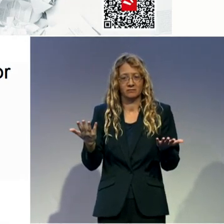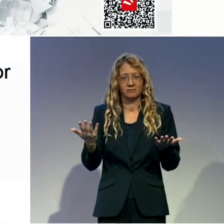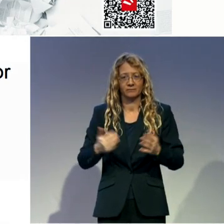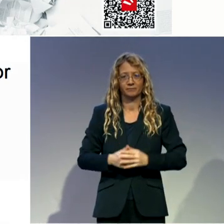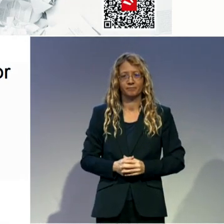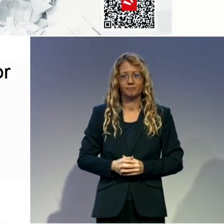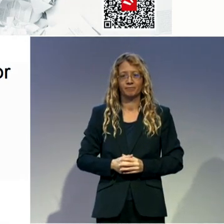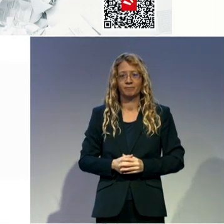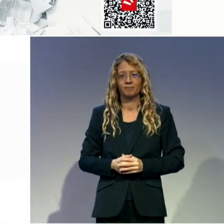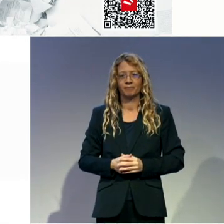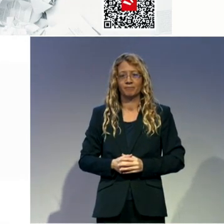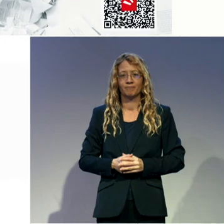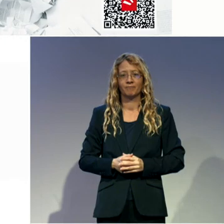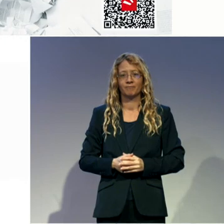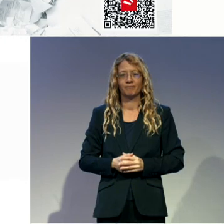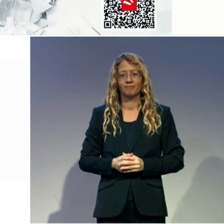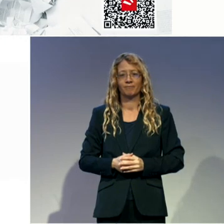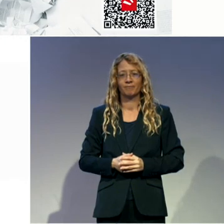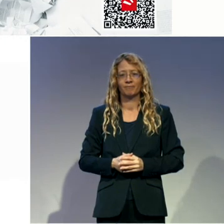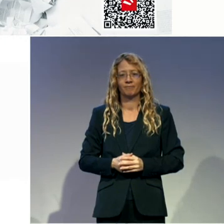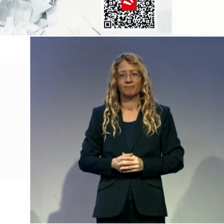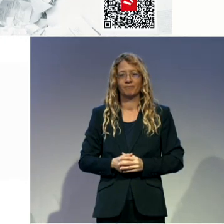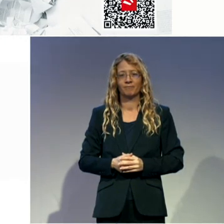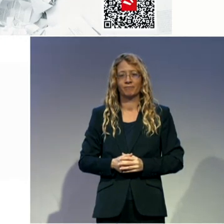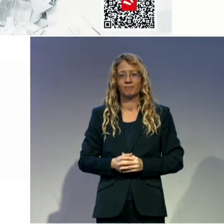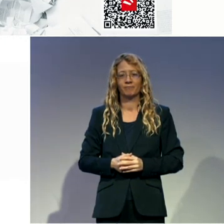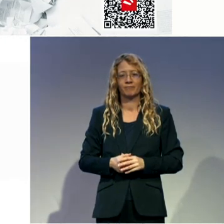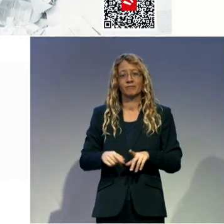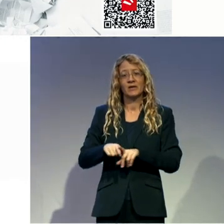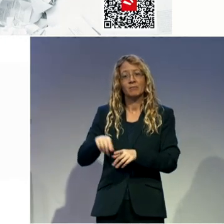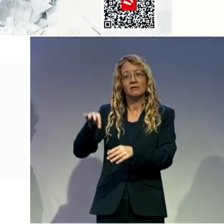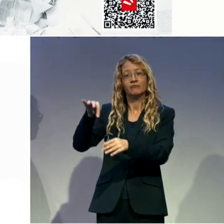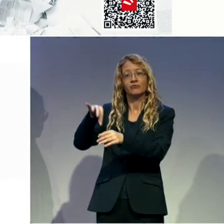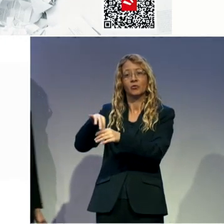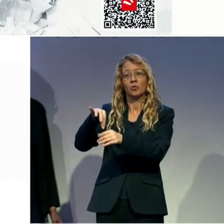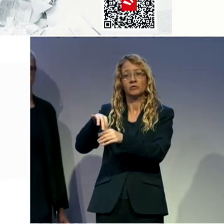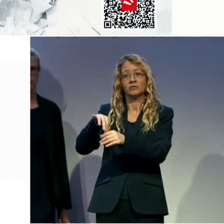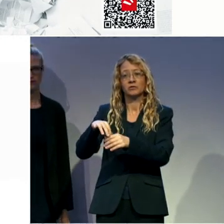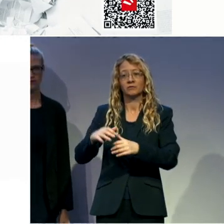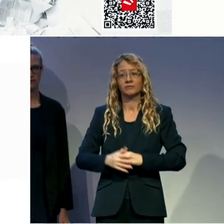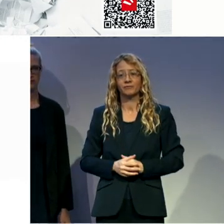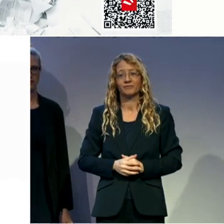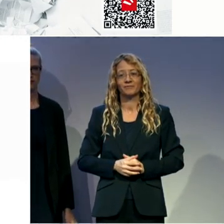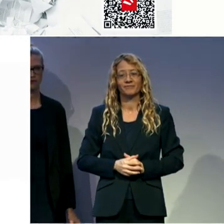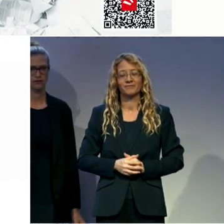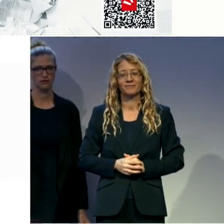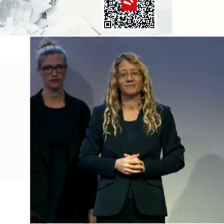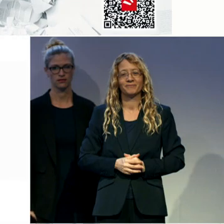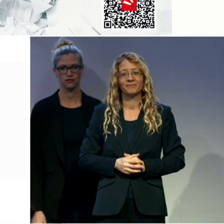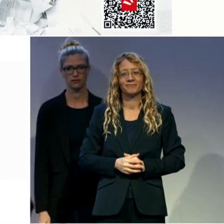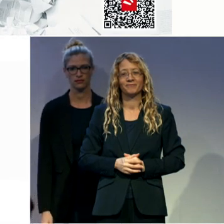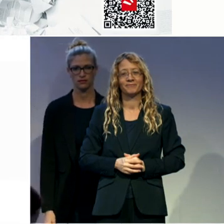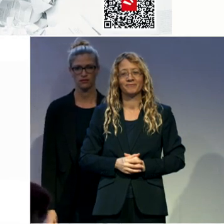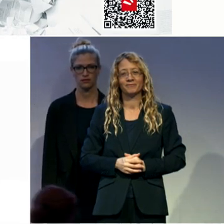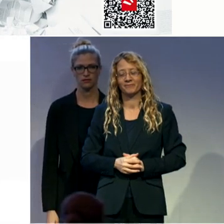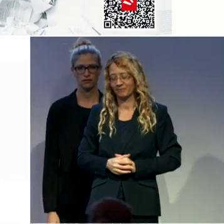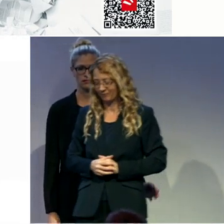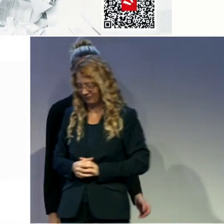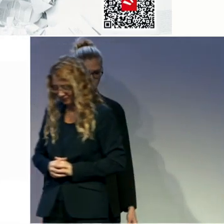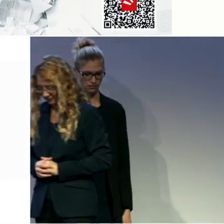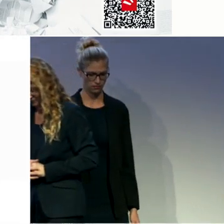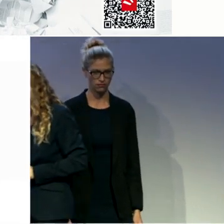and voters' manipulation. They help to build a base for well-informed decisions. This is one example